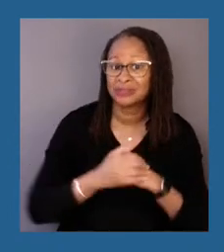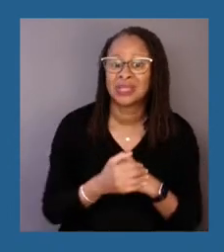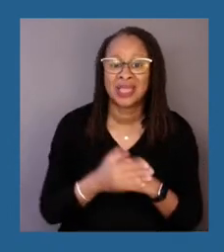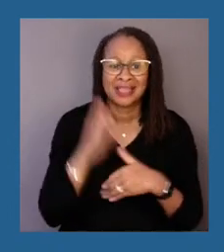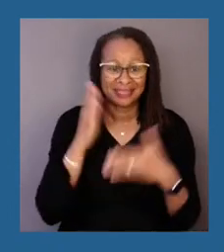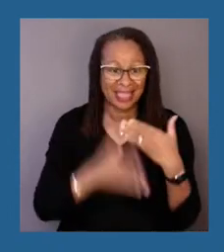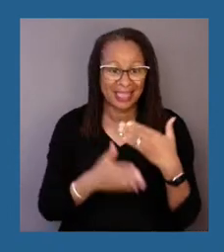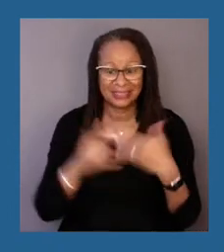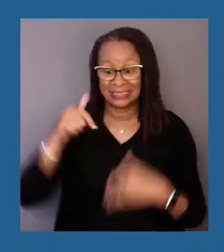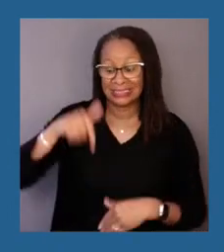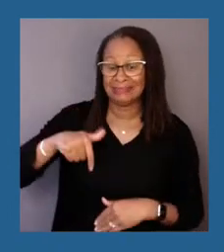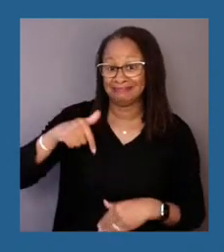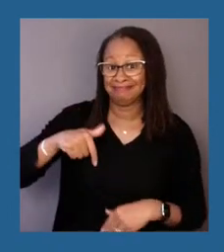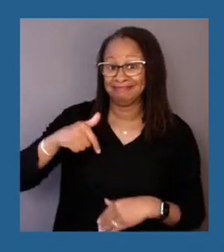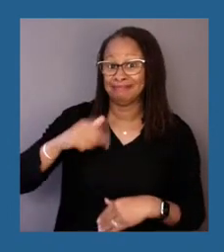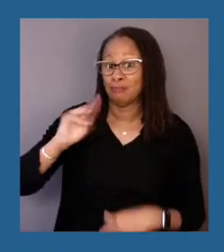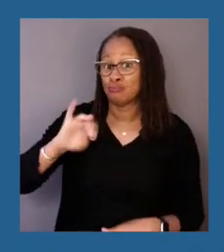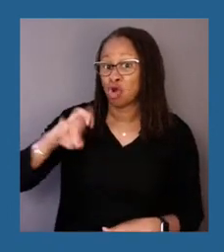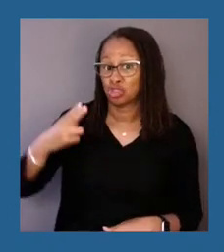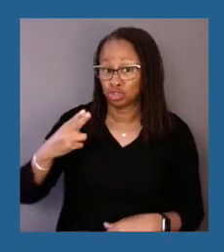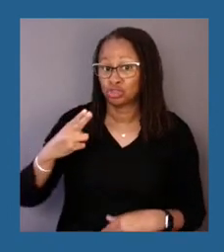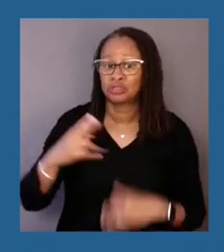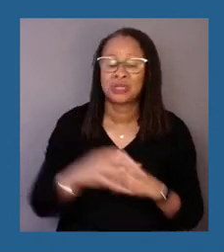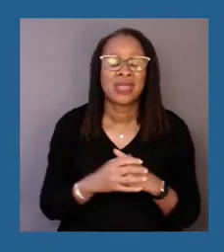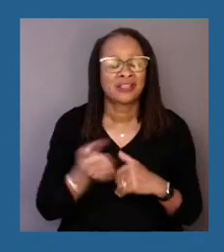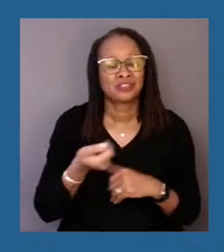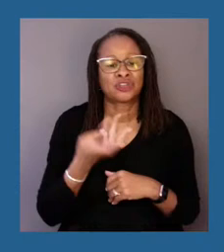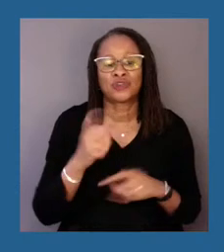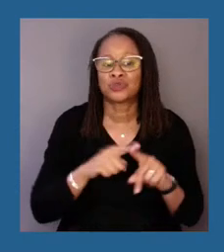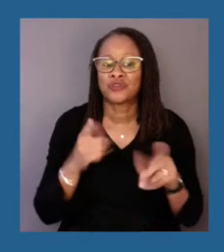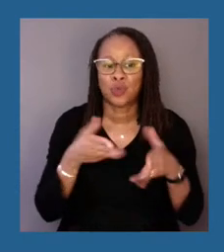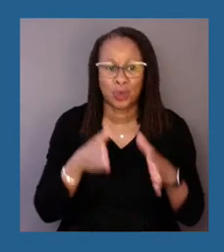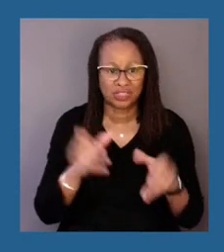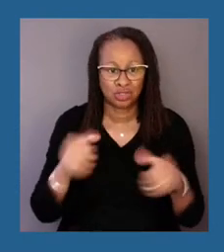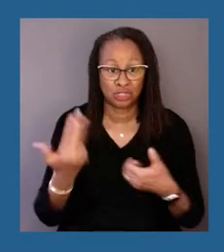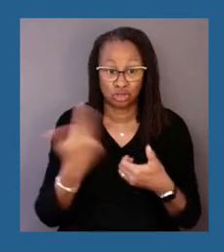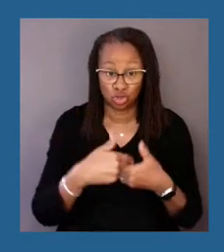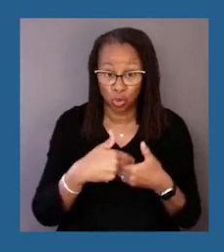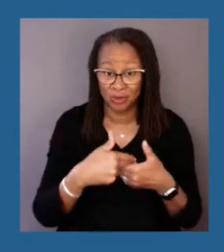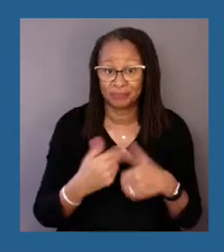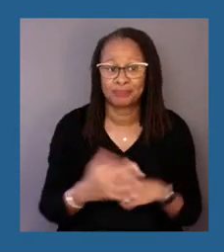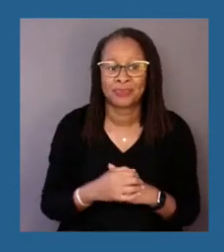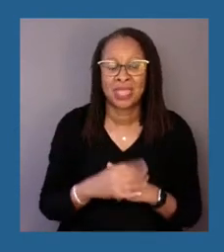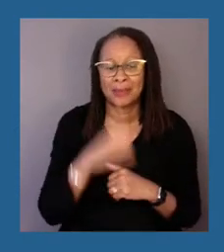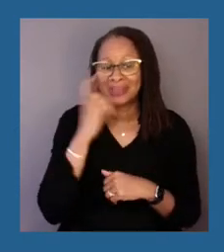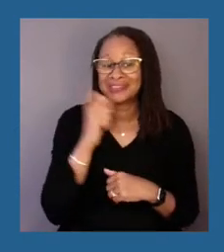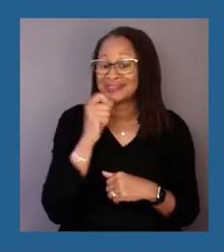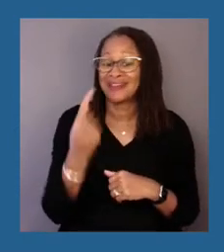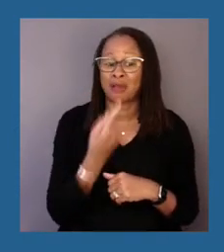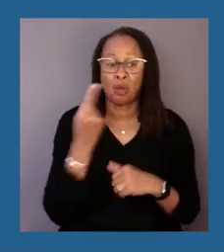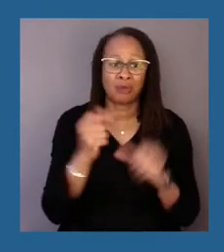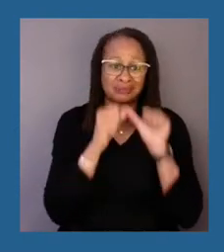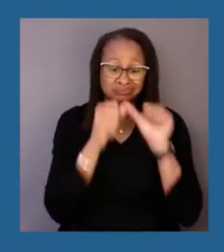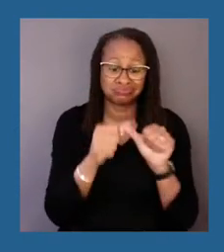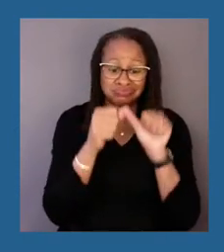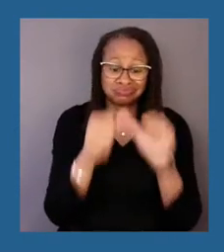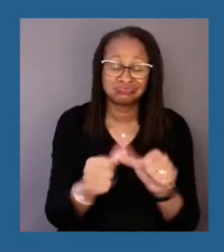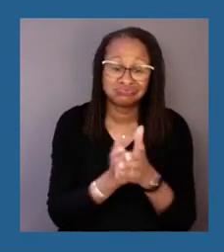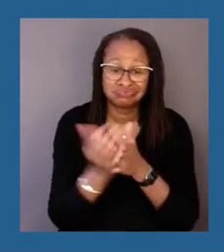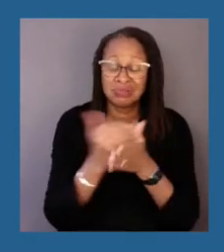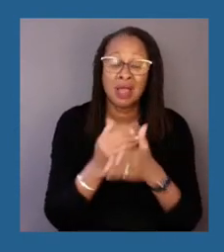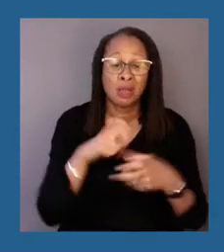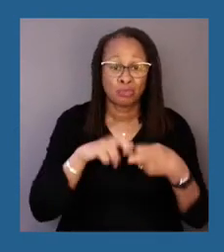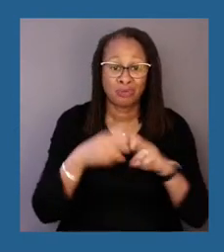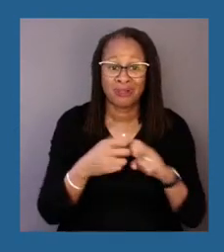this month, but there are a couple of different ways that you can join it, because this is not just a pervasive problem and an absolutely